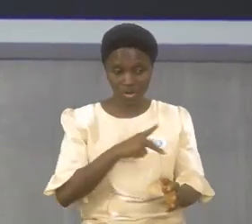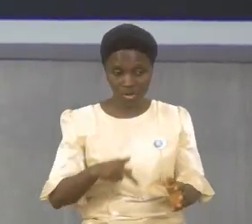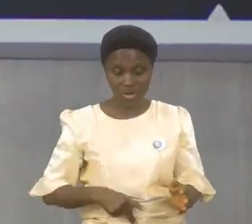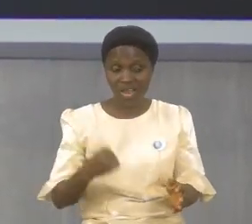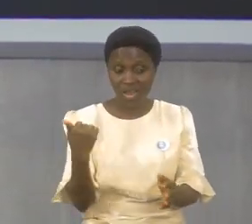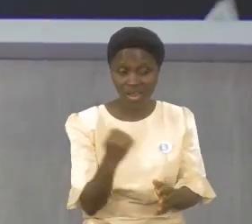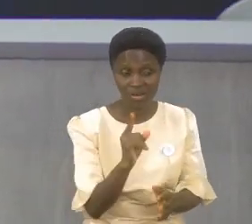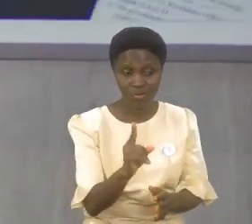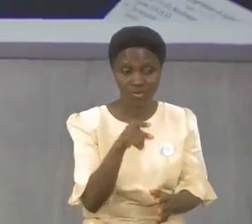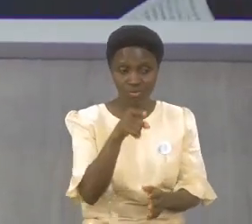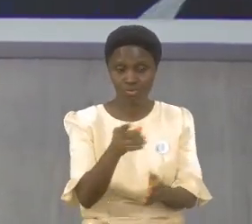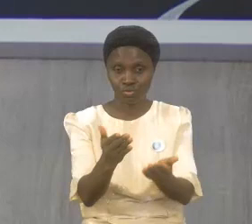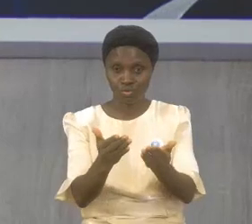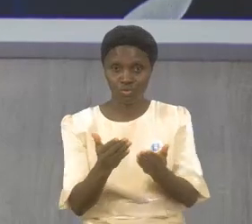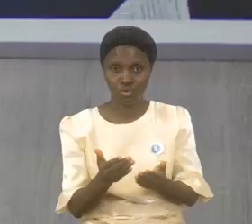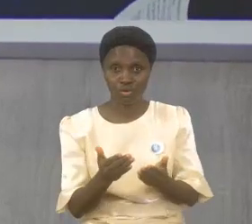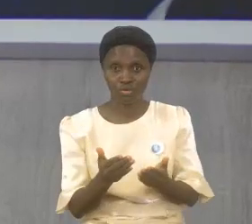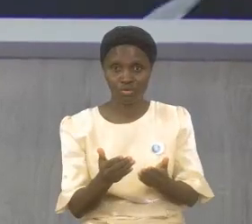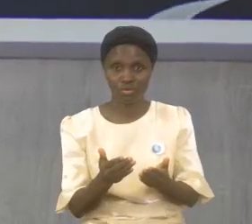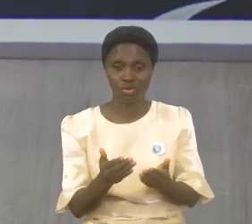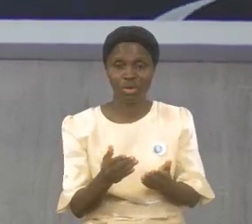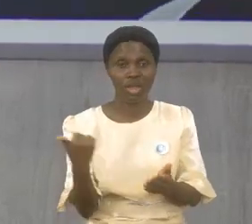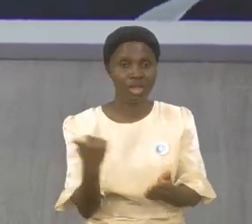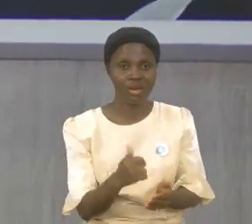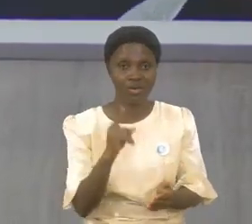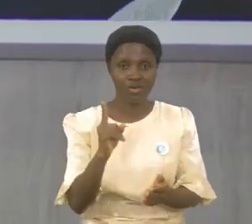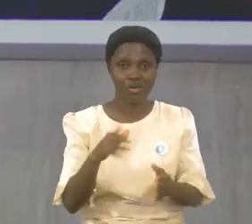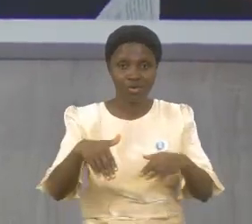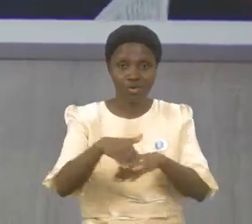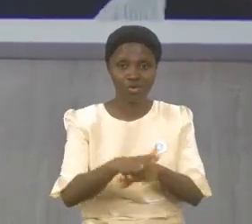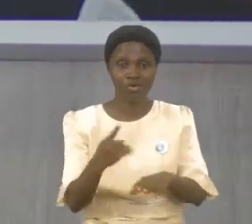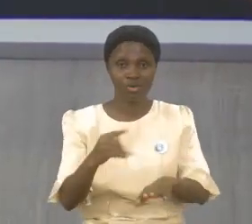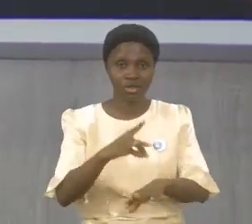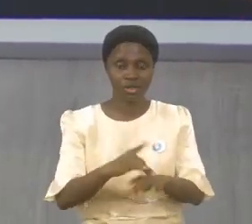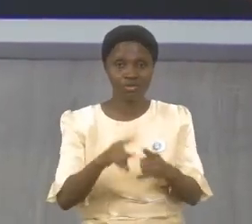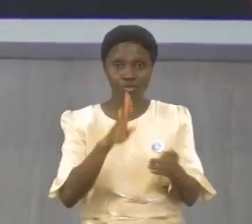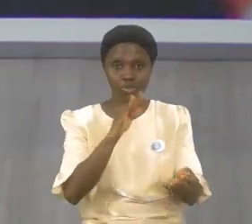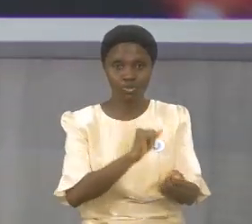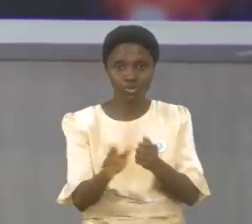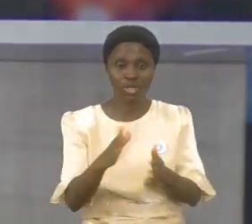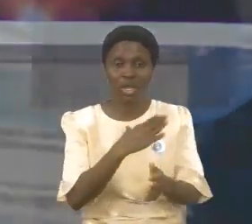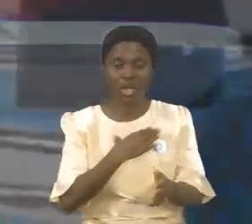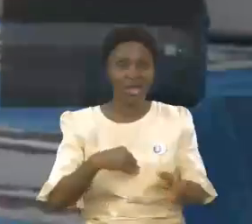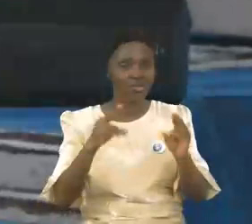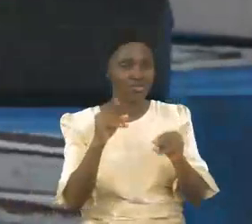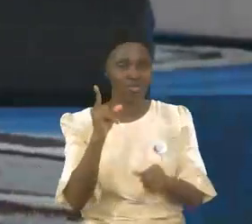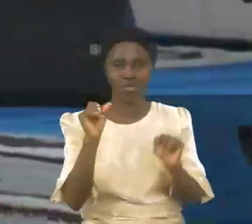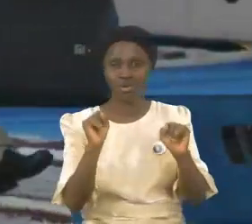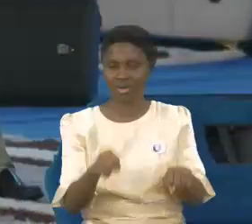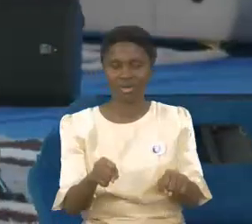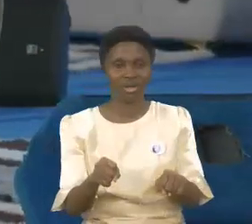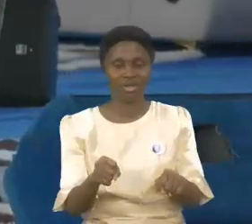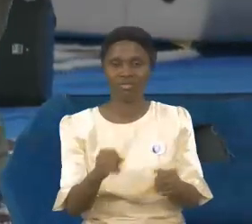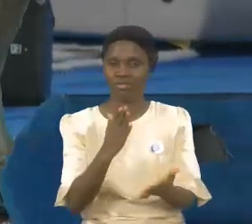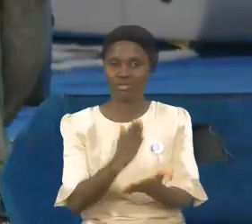want, anyone over all the earth, you destroyed, and nobody could challenge you. The same thing